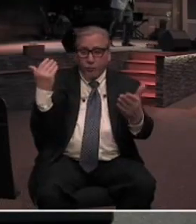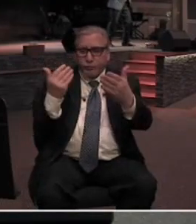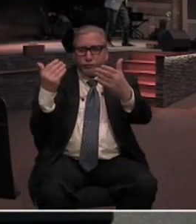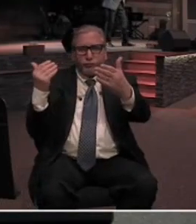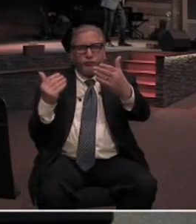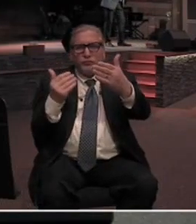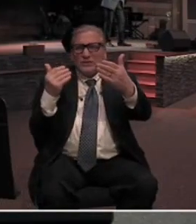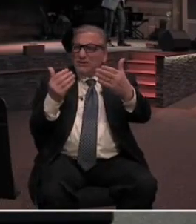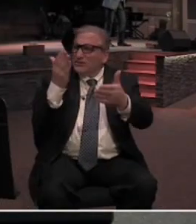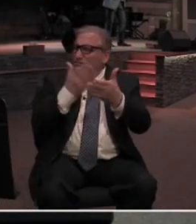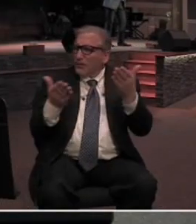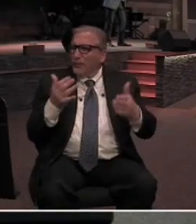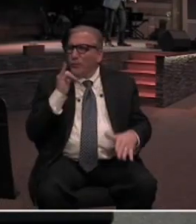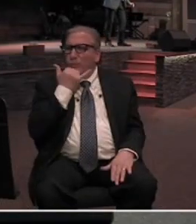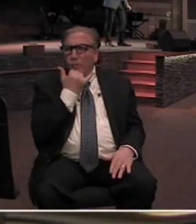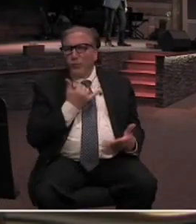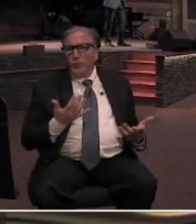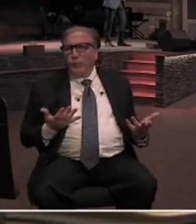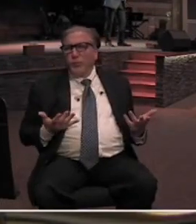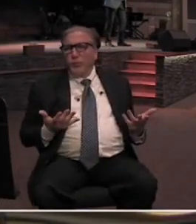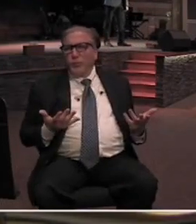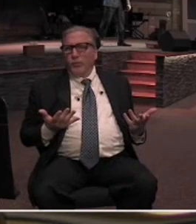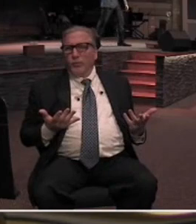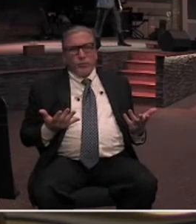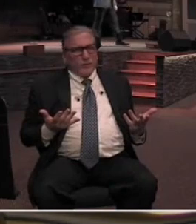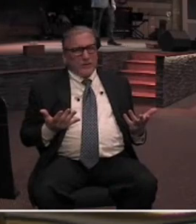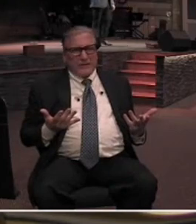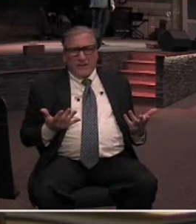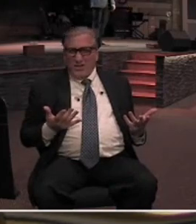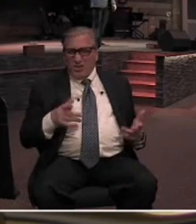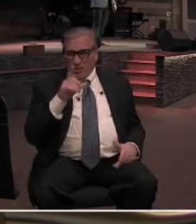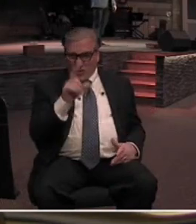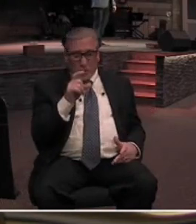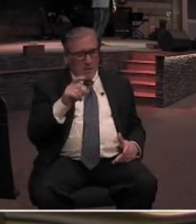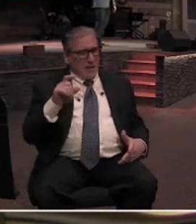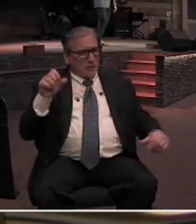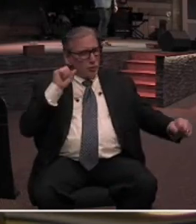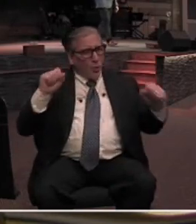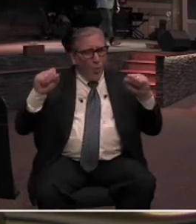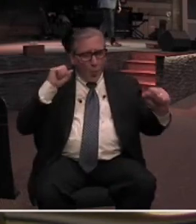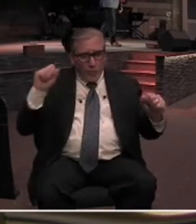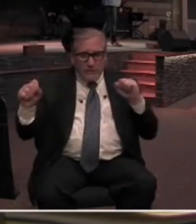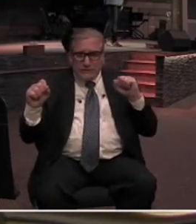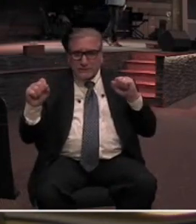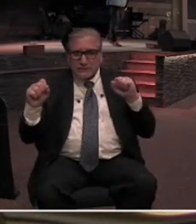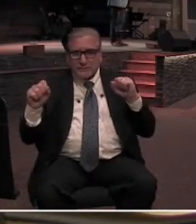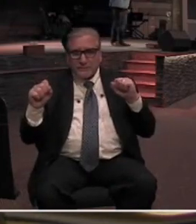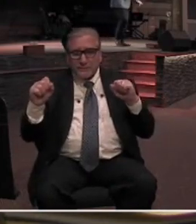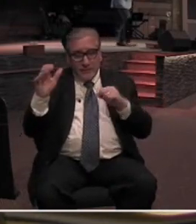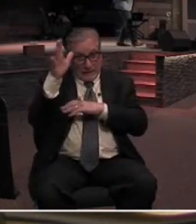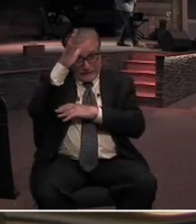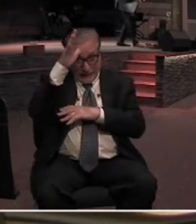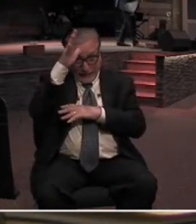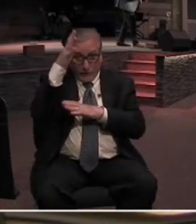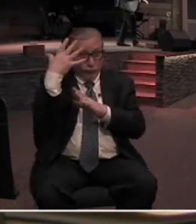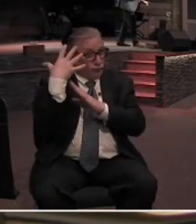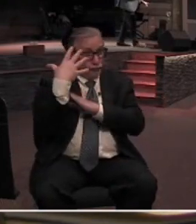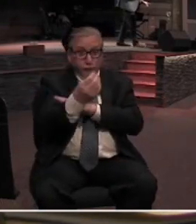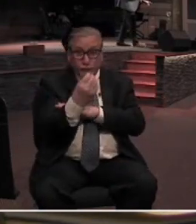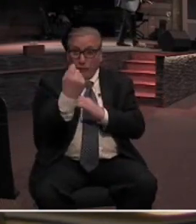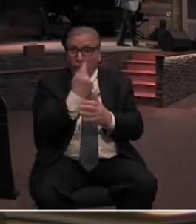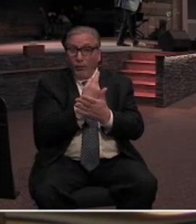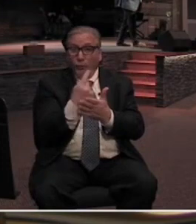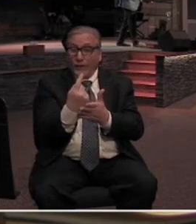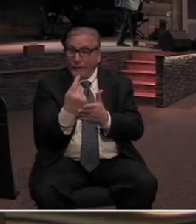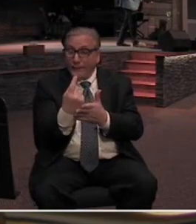something seemed off. There should have been noise. Daddy had been gone at least a